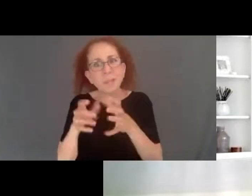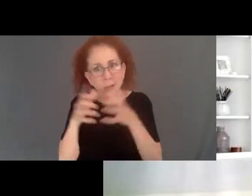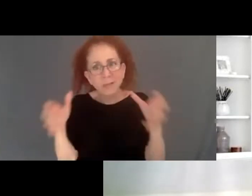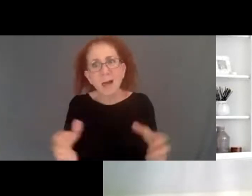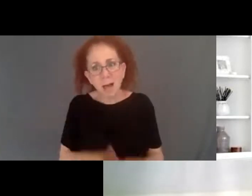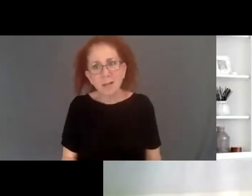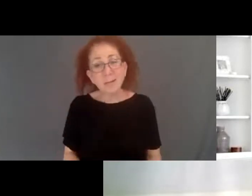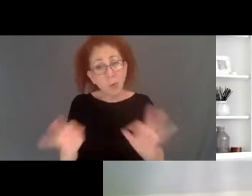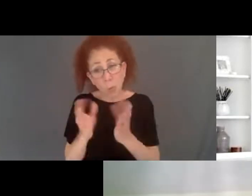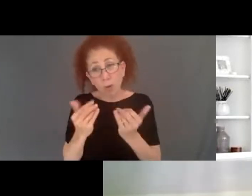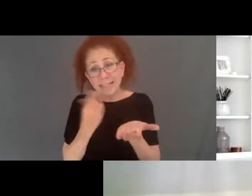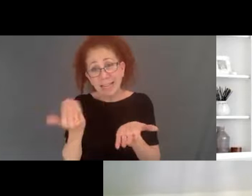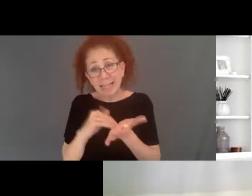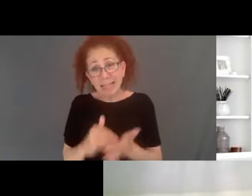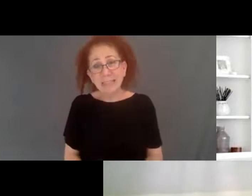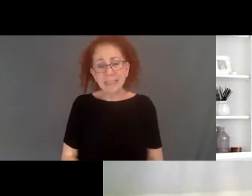probably worth repeating.